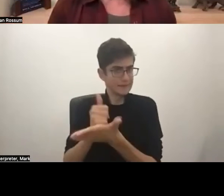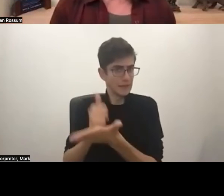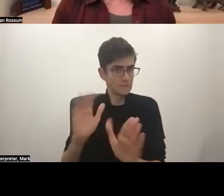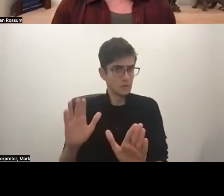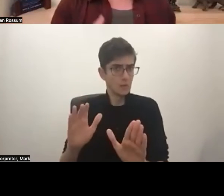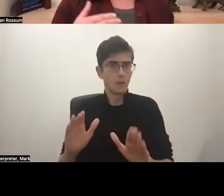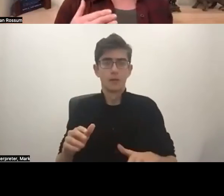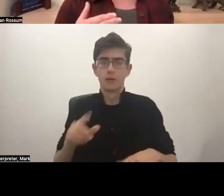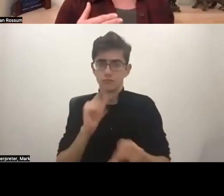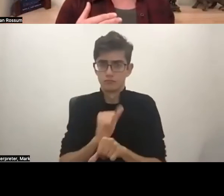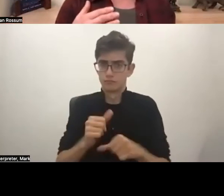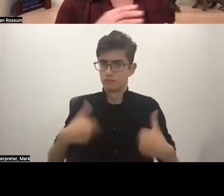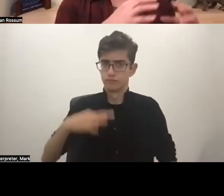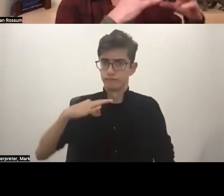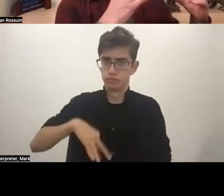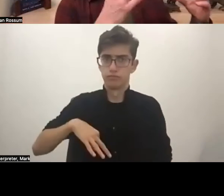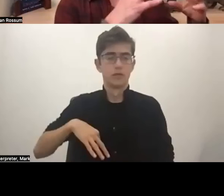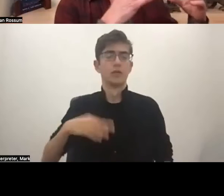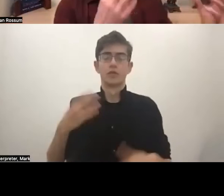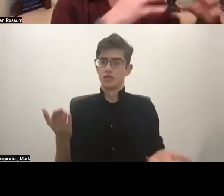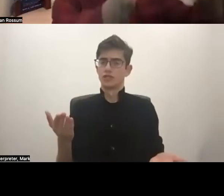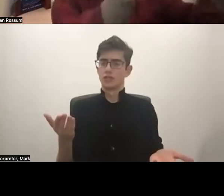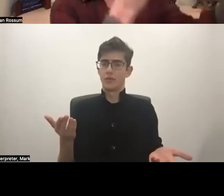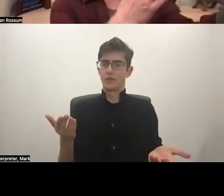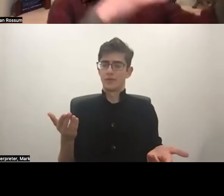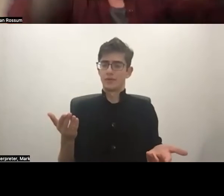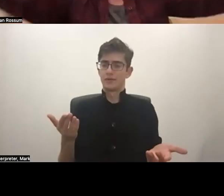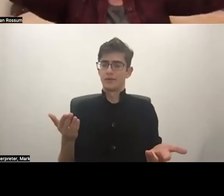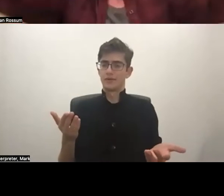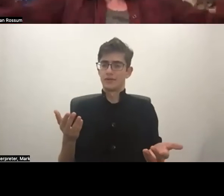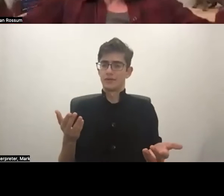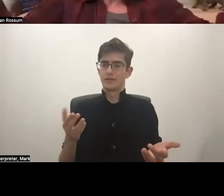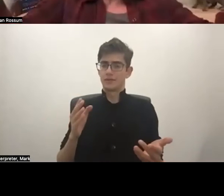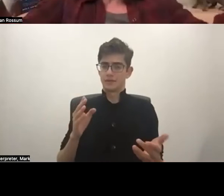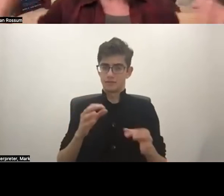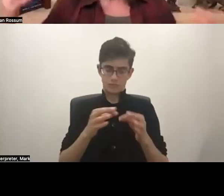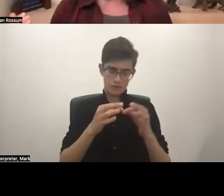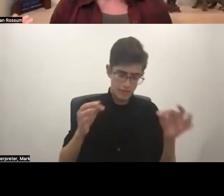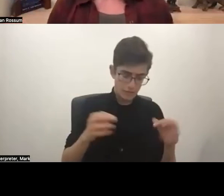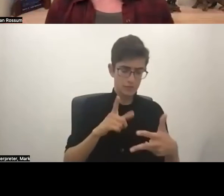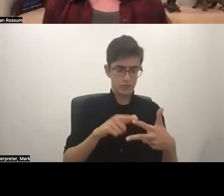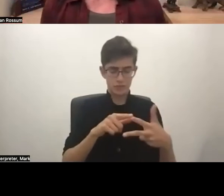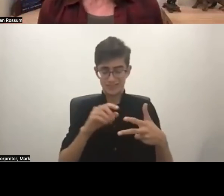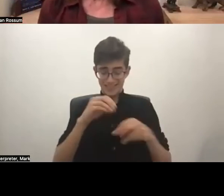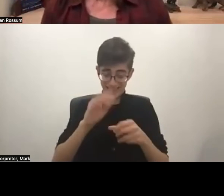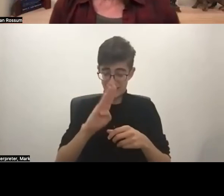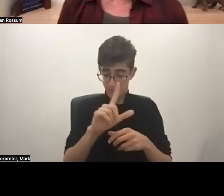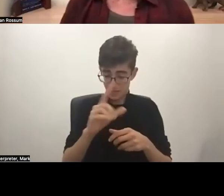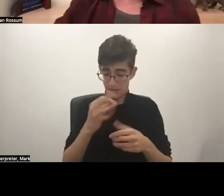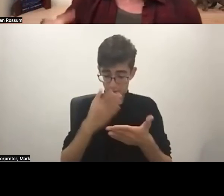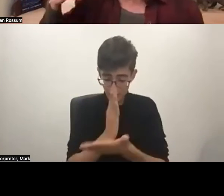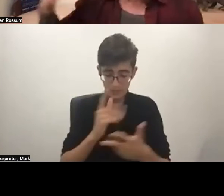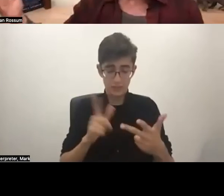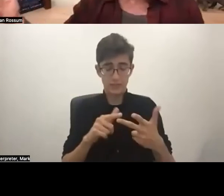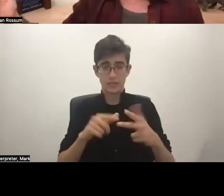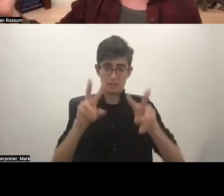helpful. And it is the language, the Bill of Rights placement, the strict scrutiny standard that all have